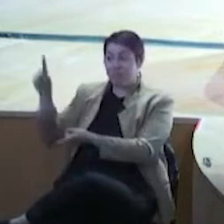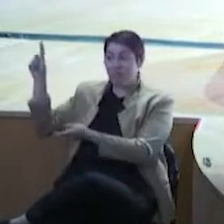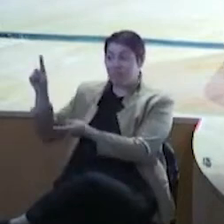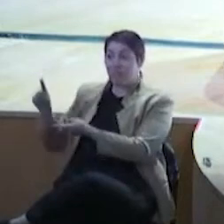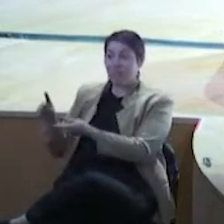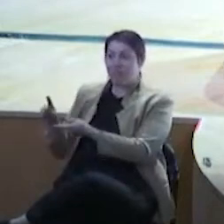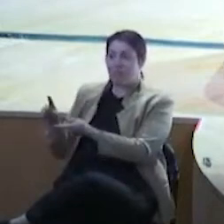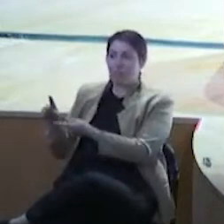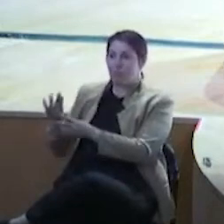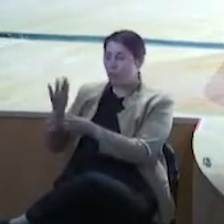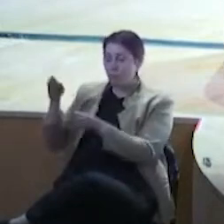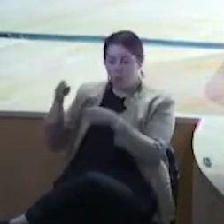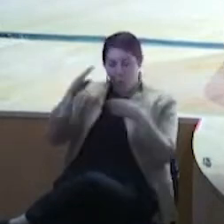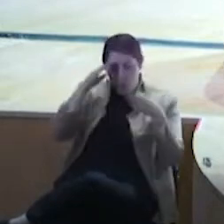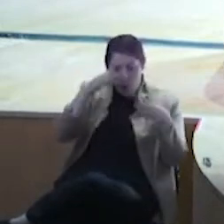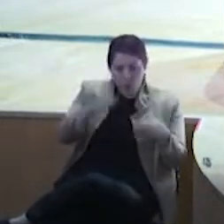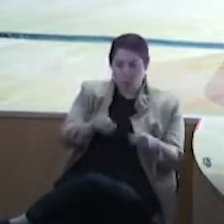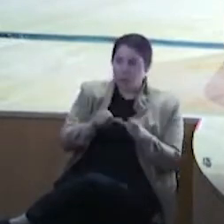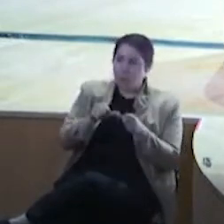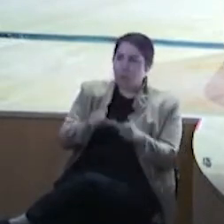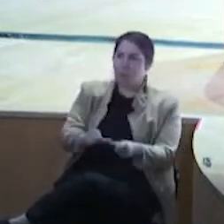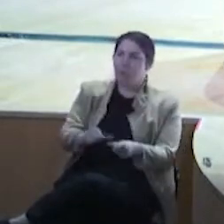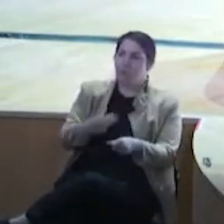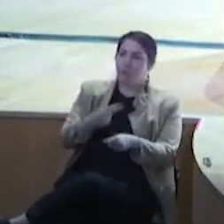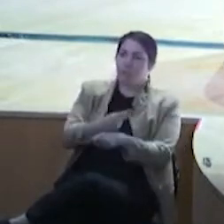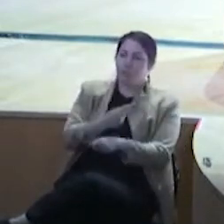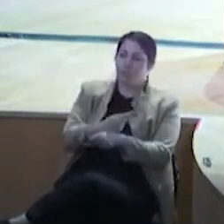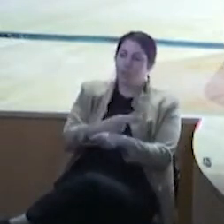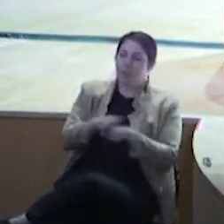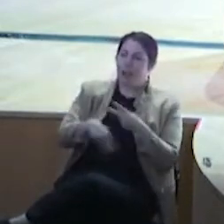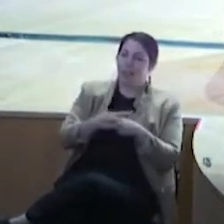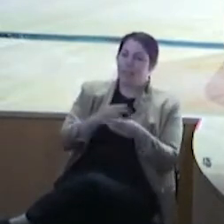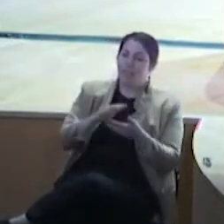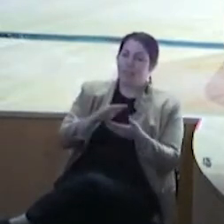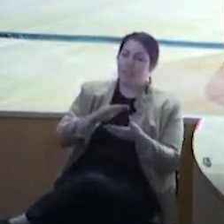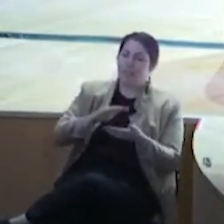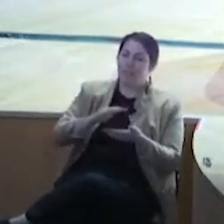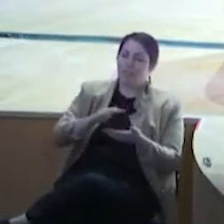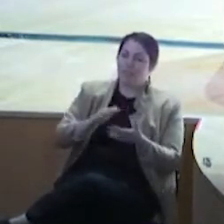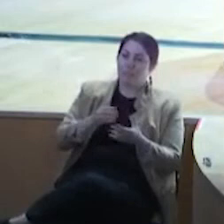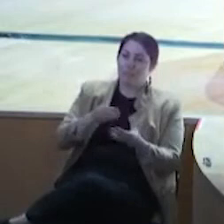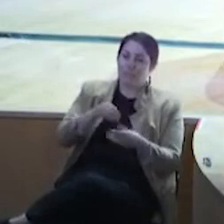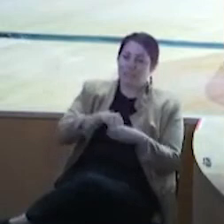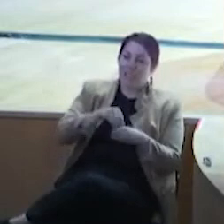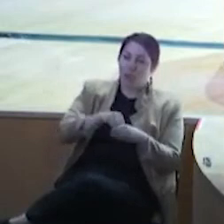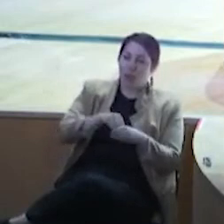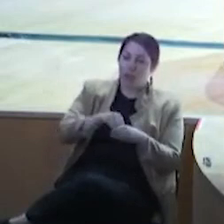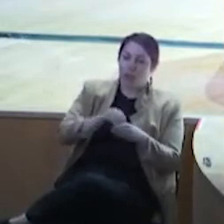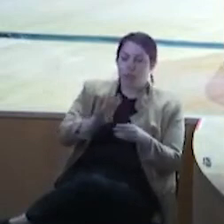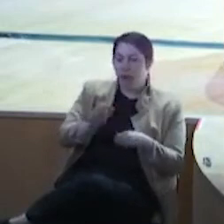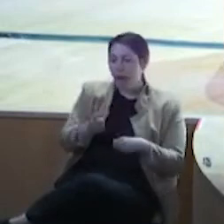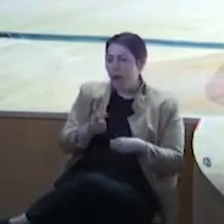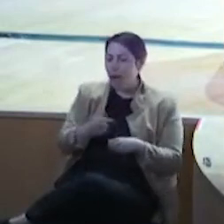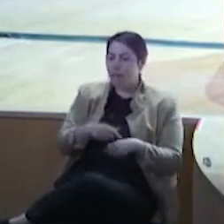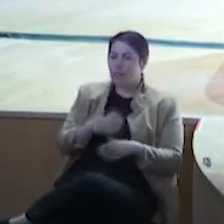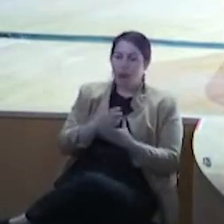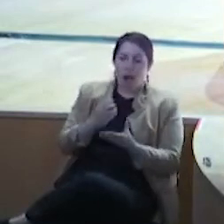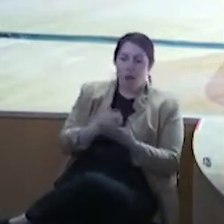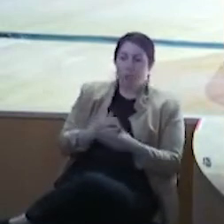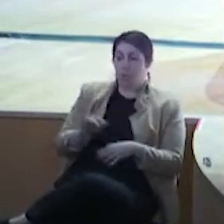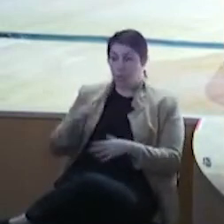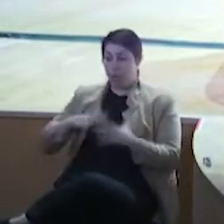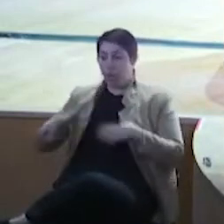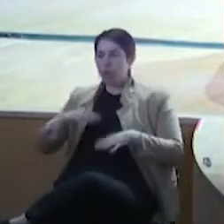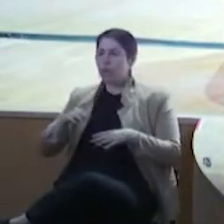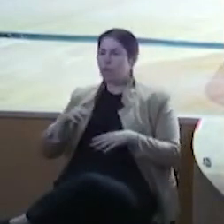continued use containers, water bottles, those travel coffee cups. If you need clothing, go